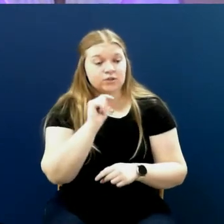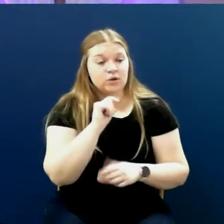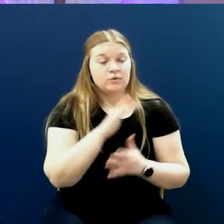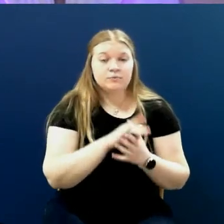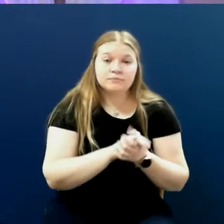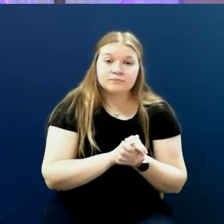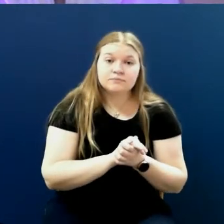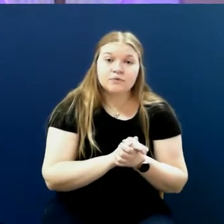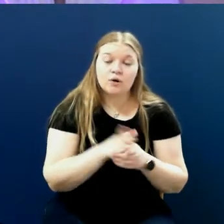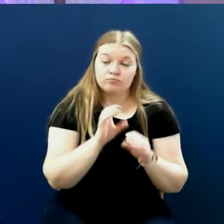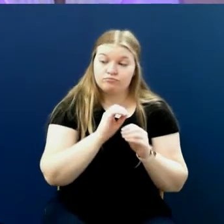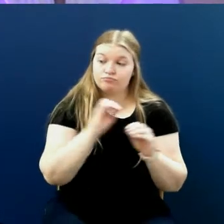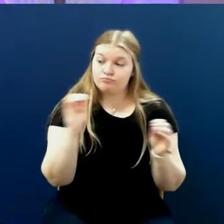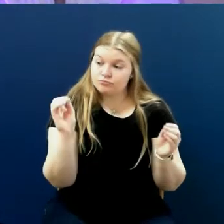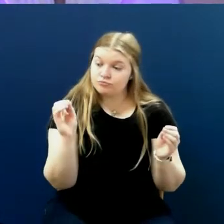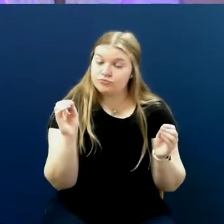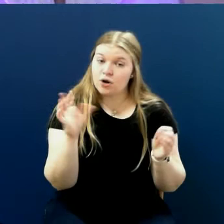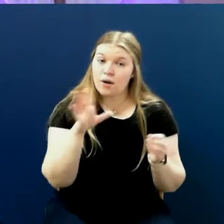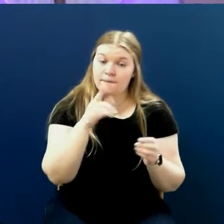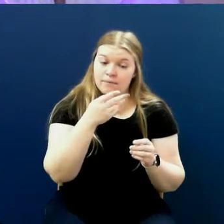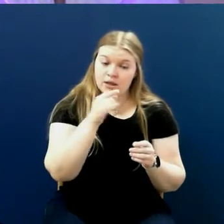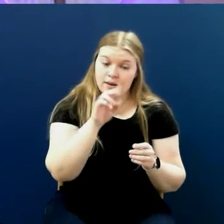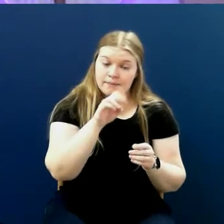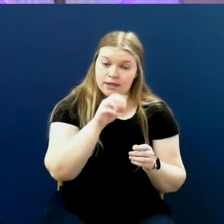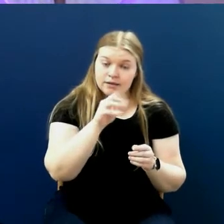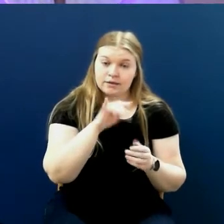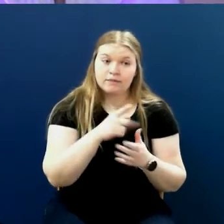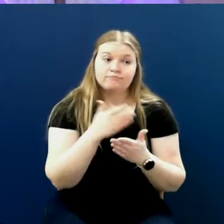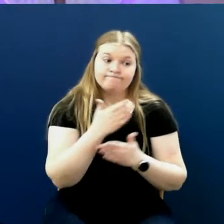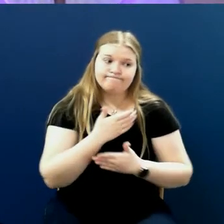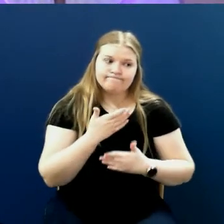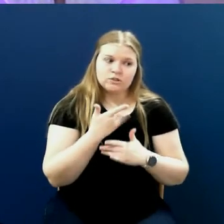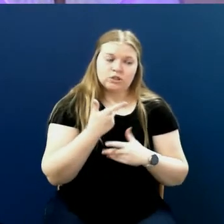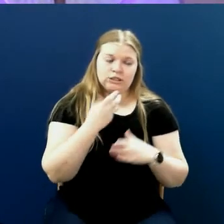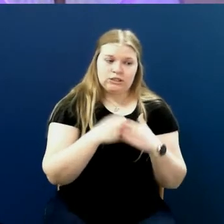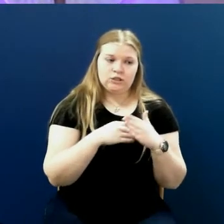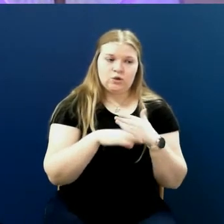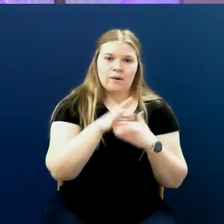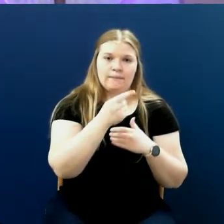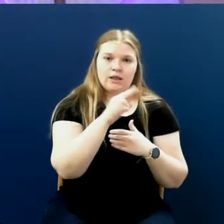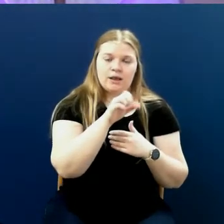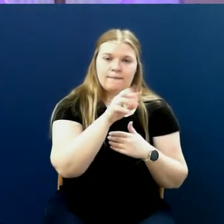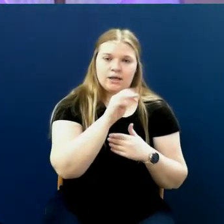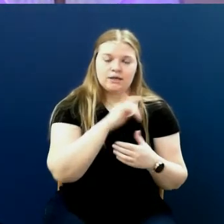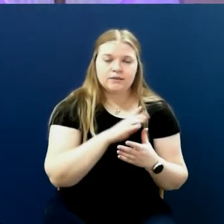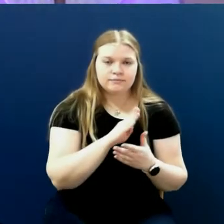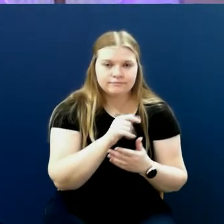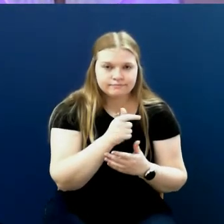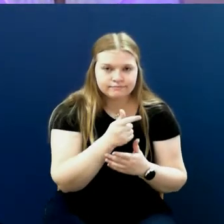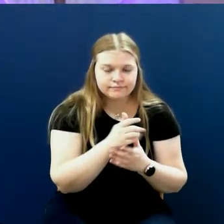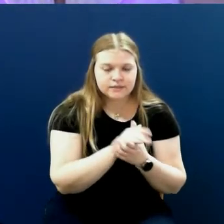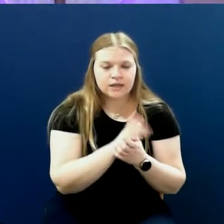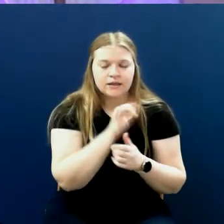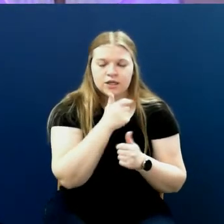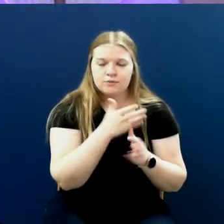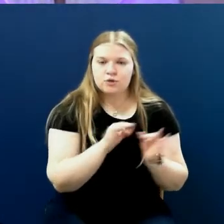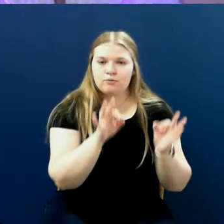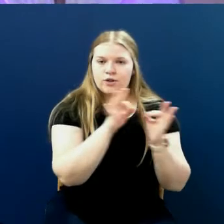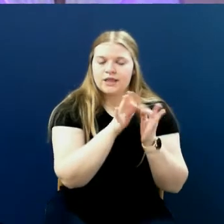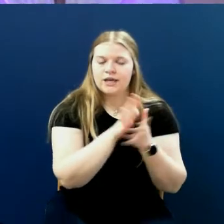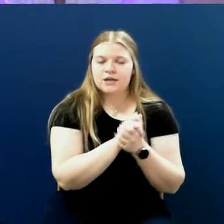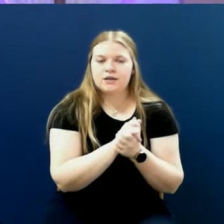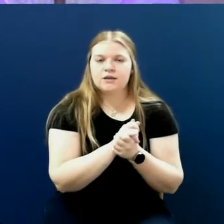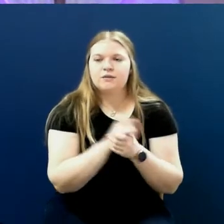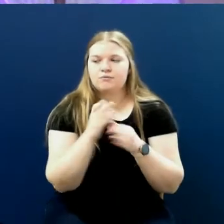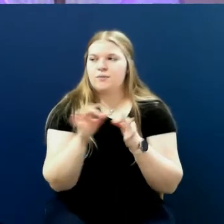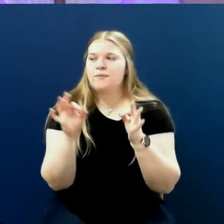Jesus? Now, I greatly appreciate our indoor plumbing, but that's not the most important thing. The most important